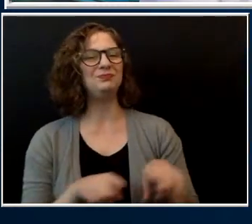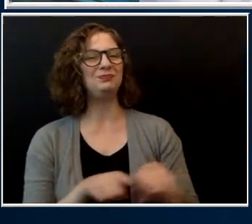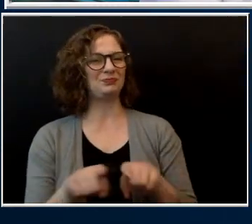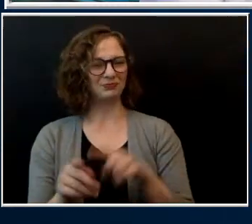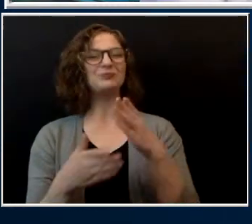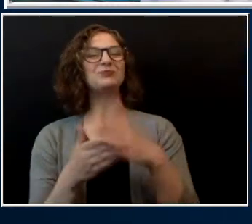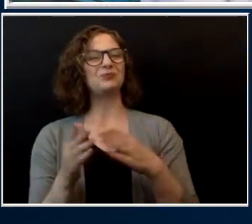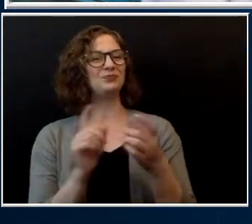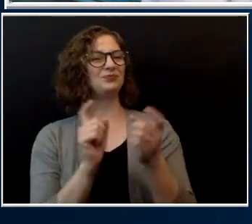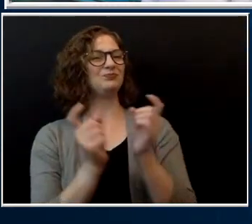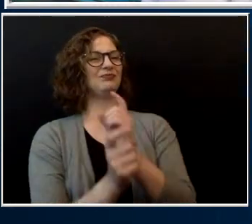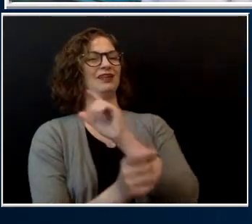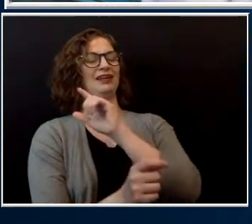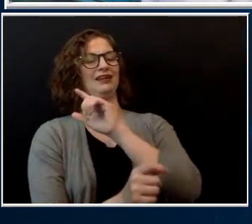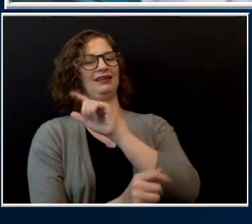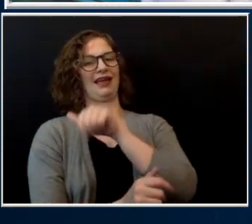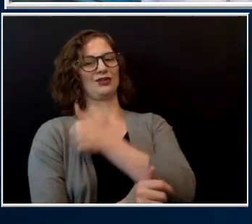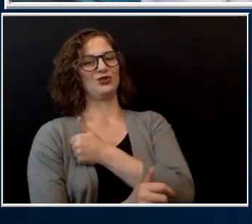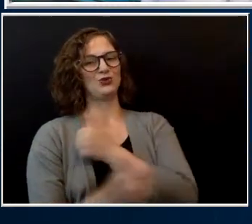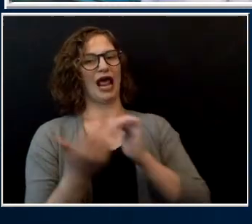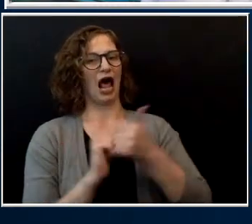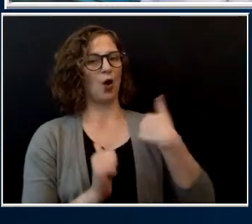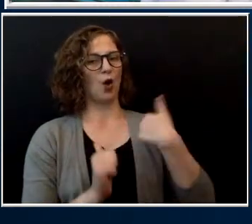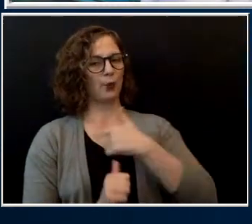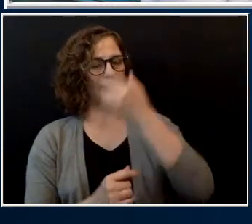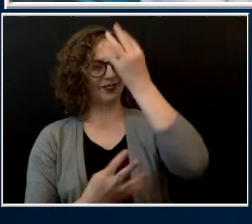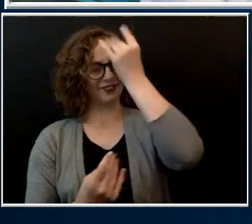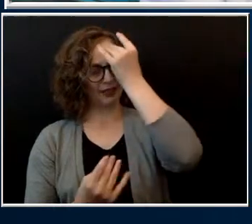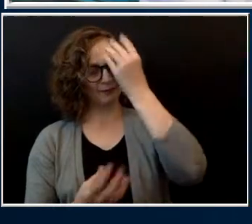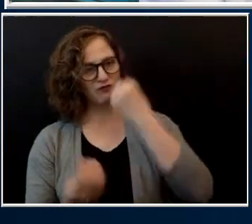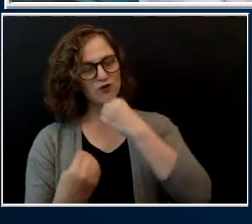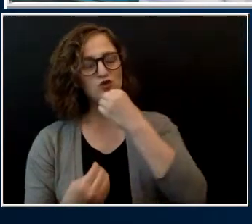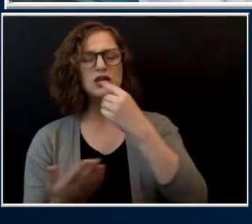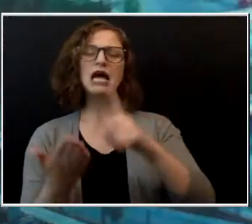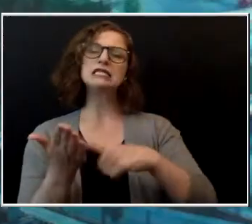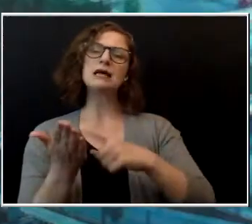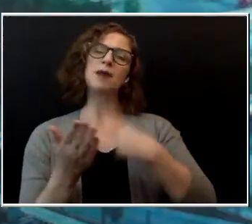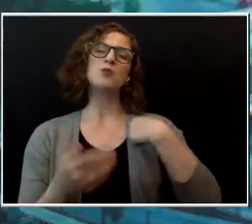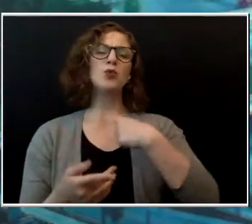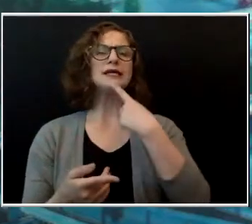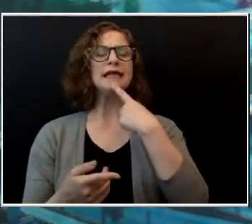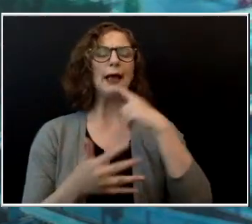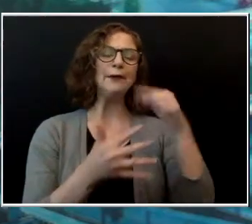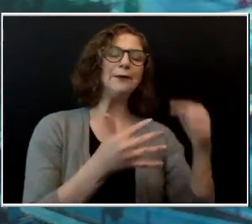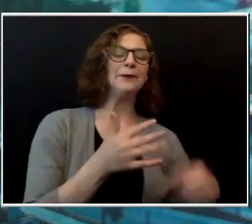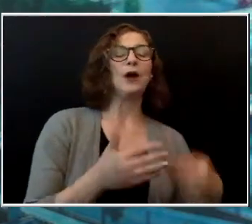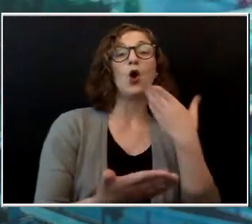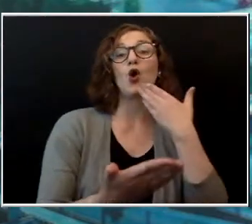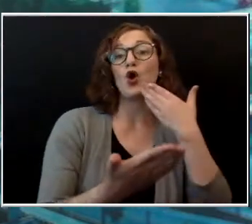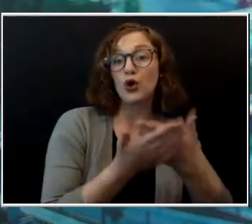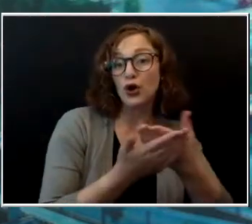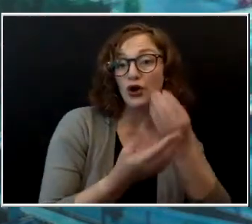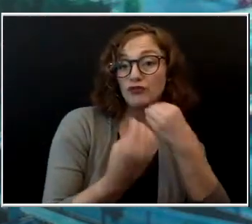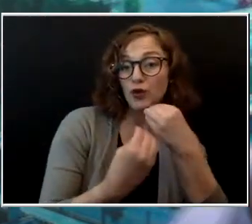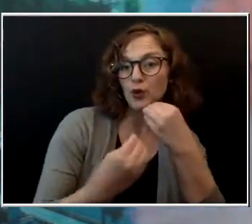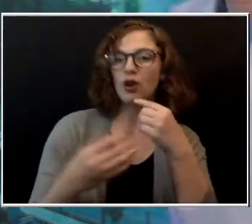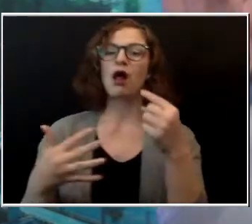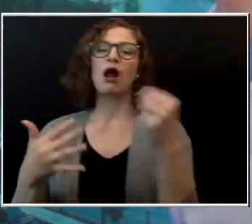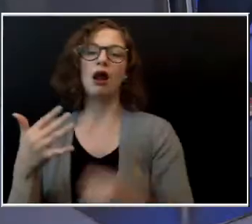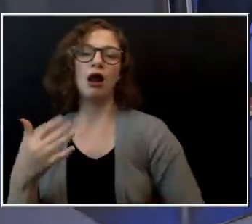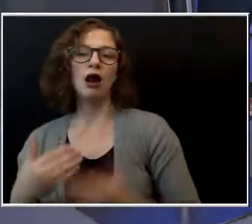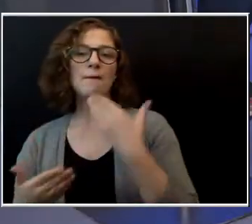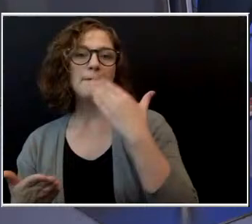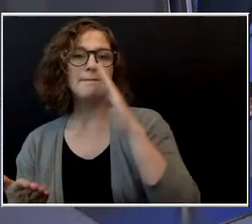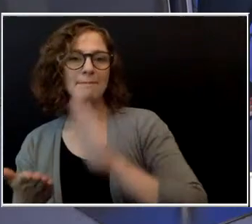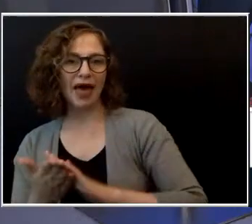we think about food. And sometimes we think some food is good for you, some other food is bad for you. Now, I even found that trap a little bit earlier here. I did